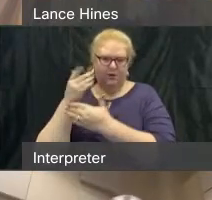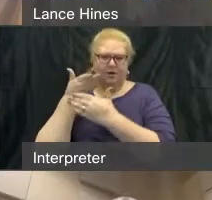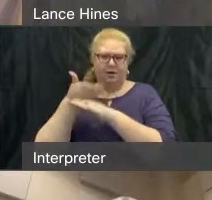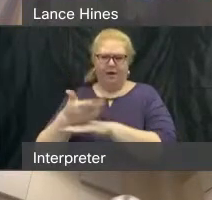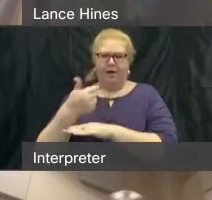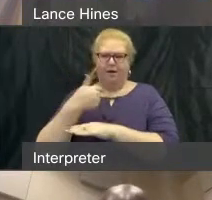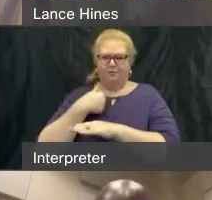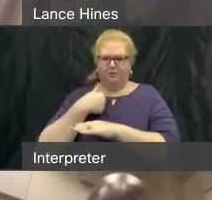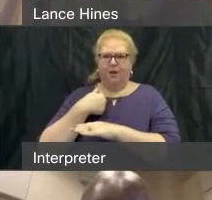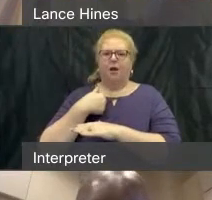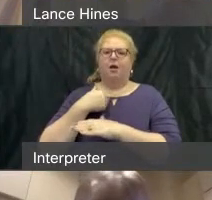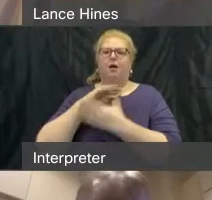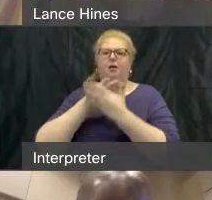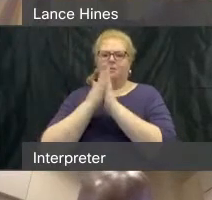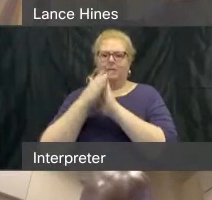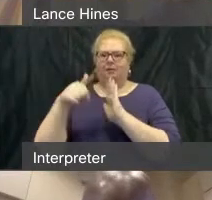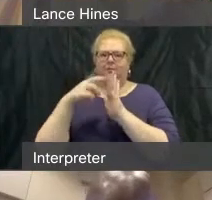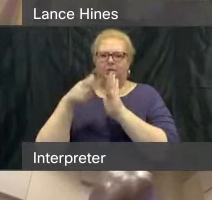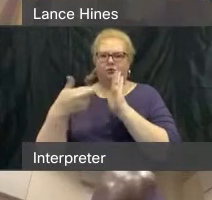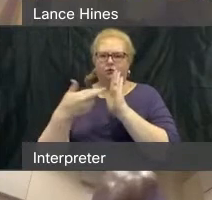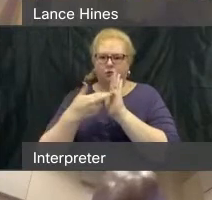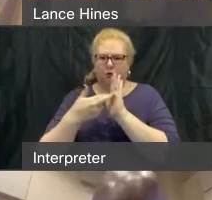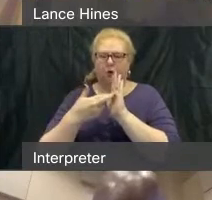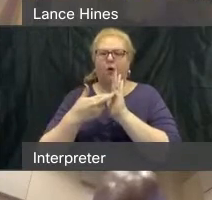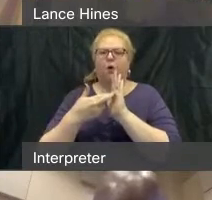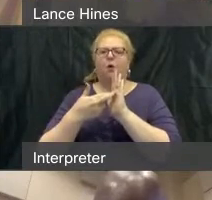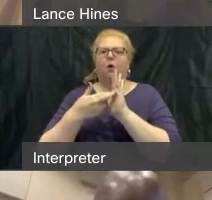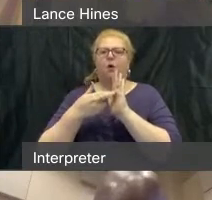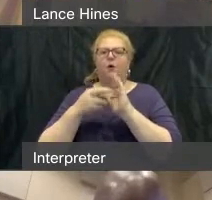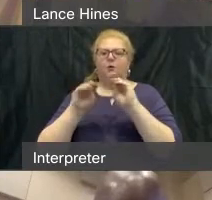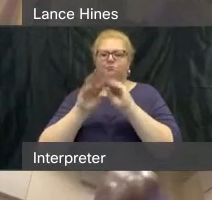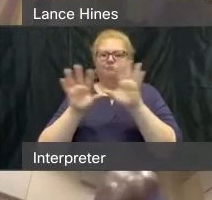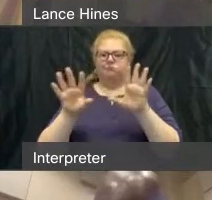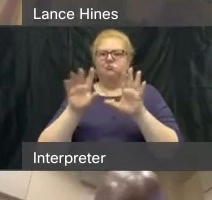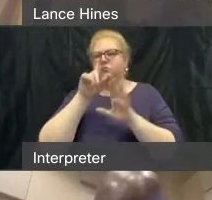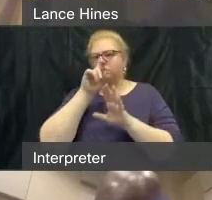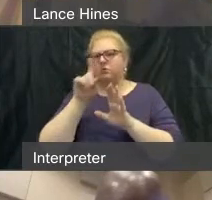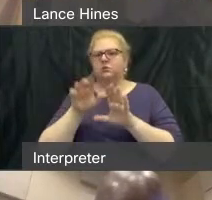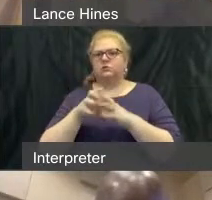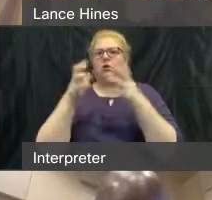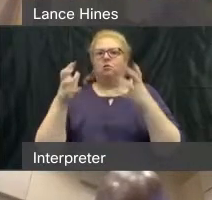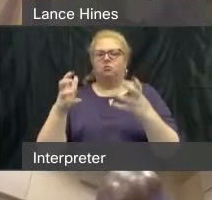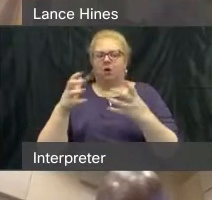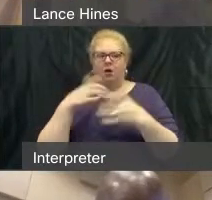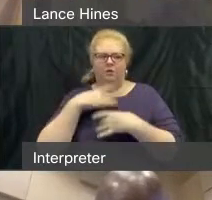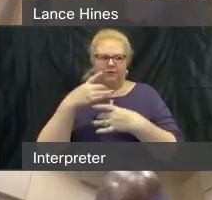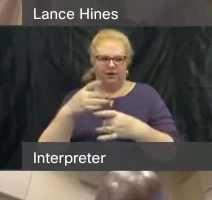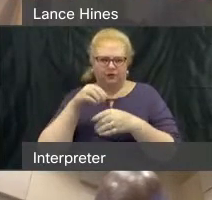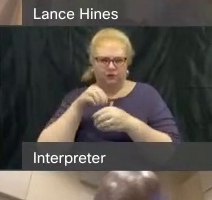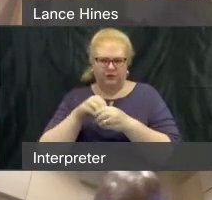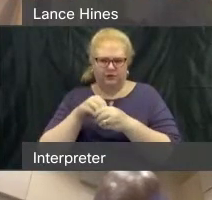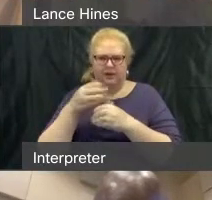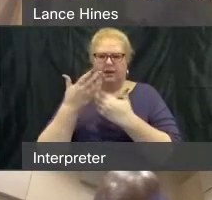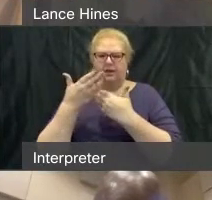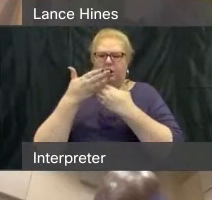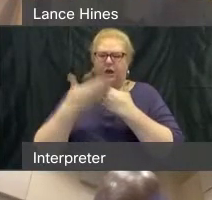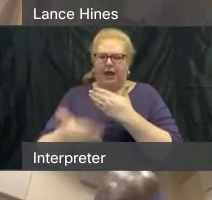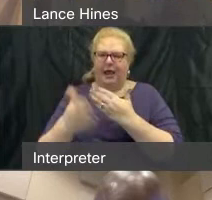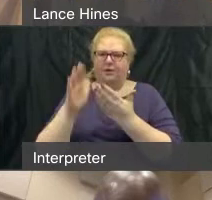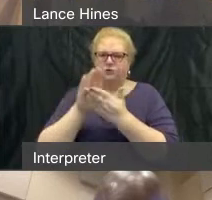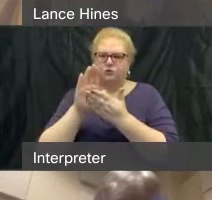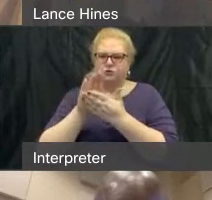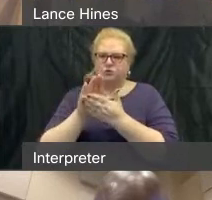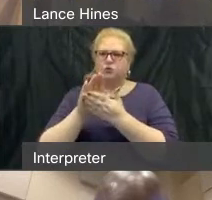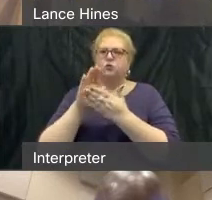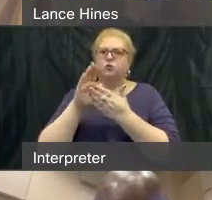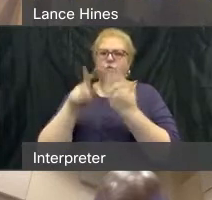as a chief education officer, and we began to get clarity that there is a tremendous interest in arts-oriented after-school programming across the